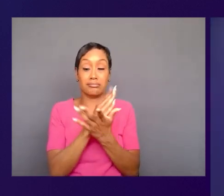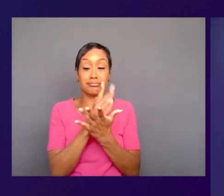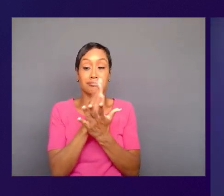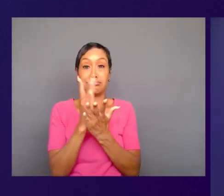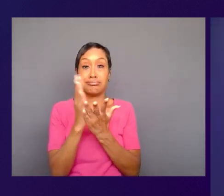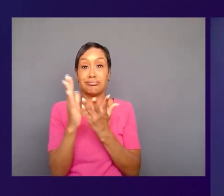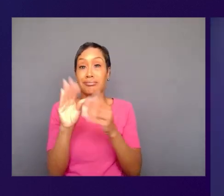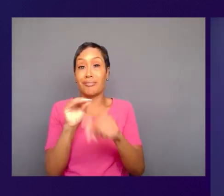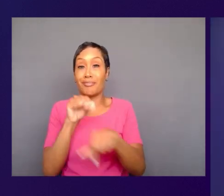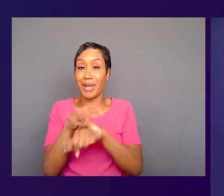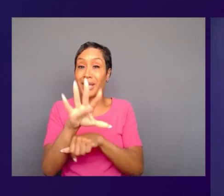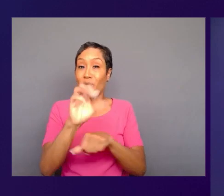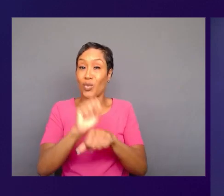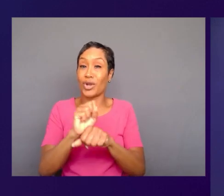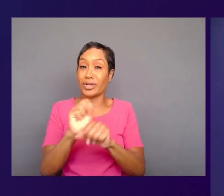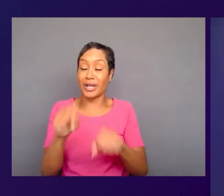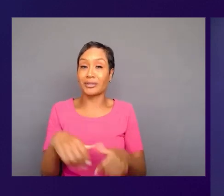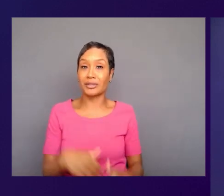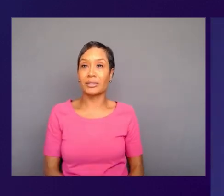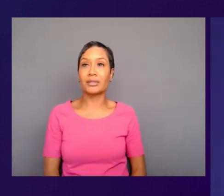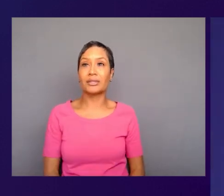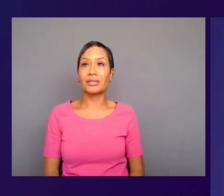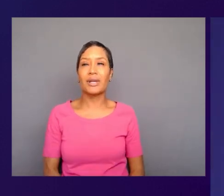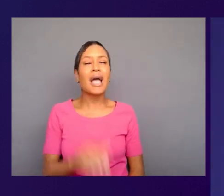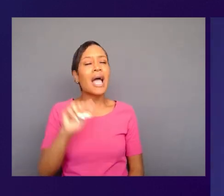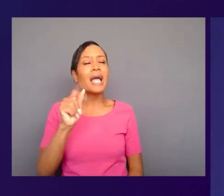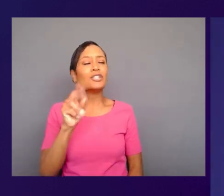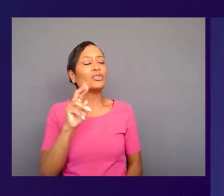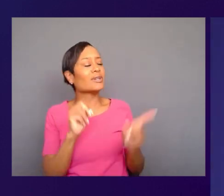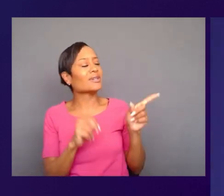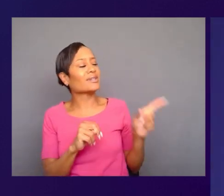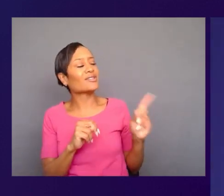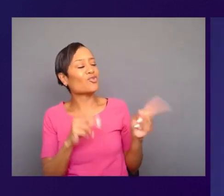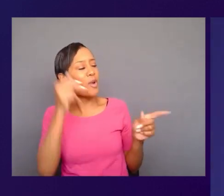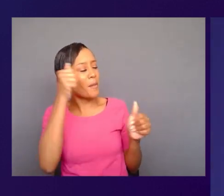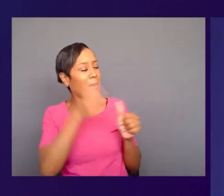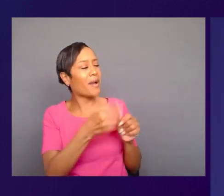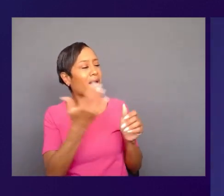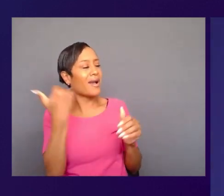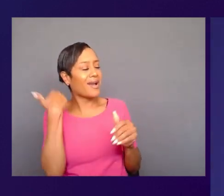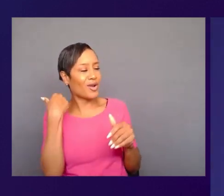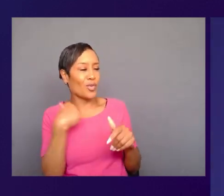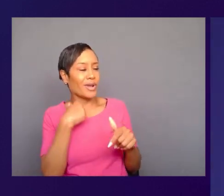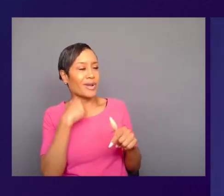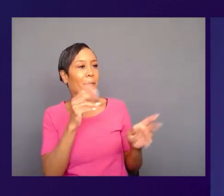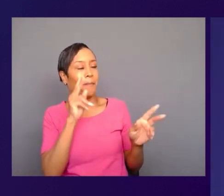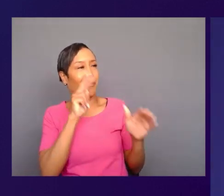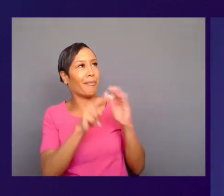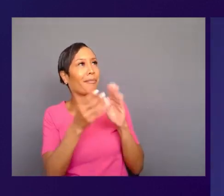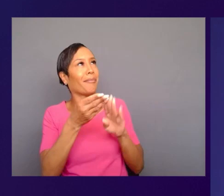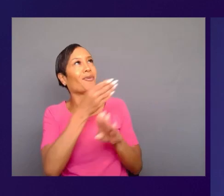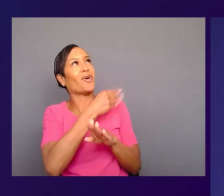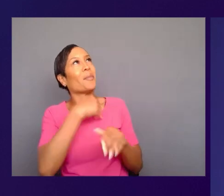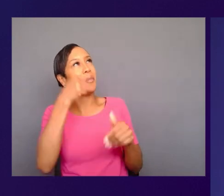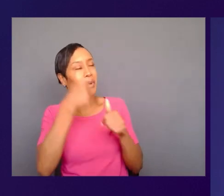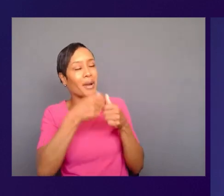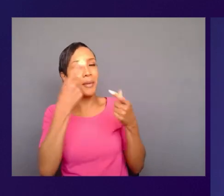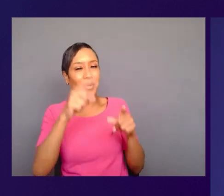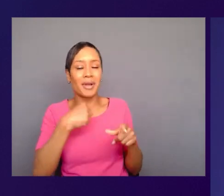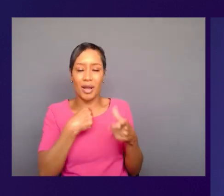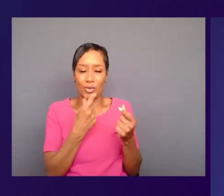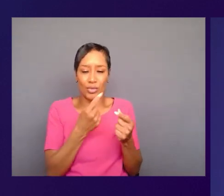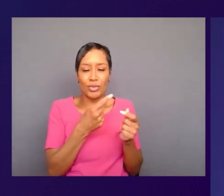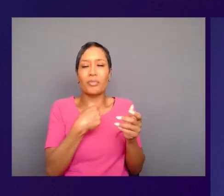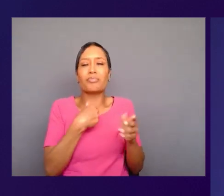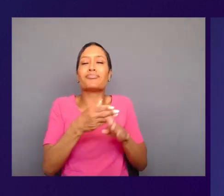impact on your workloads. Yeah, you're reminding me of some earlier roles where we didn't plan for those and wondering what you have to show us how we can be a little bit